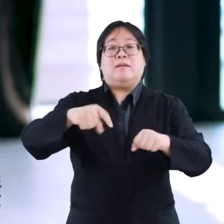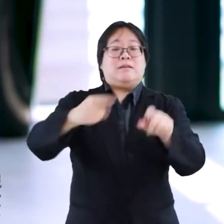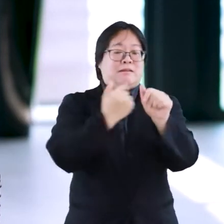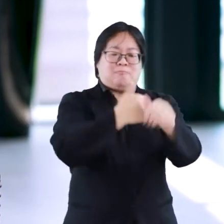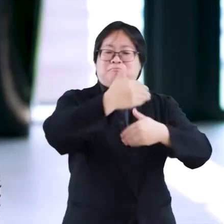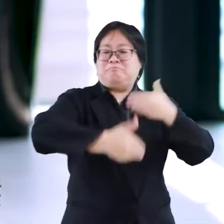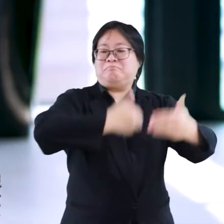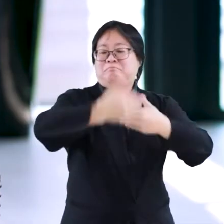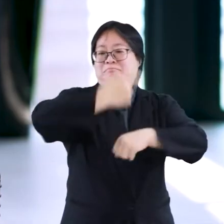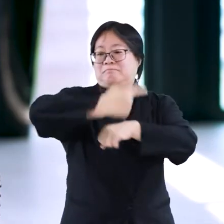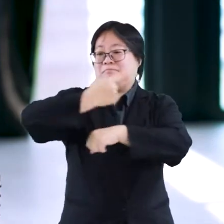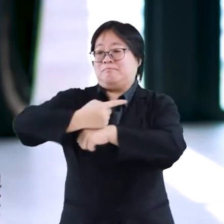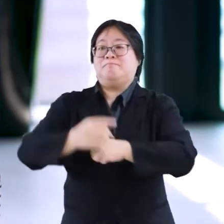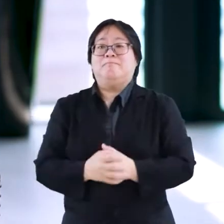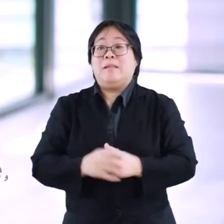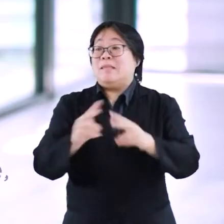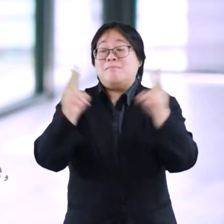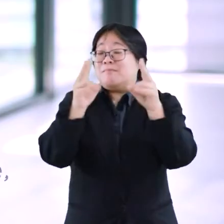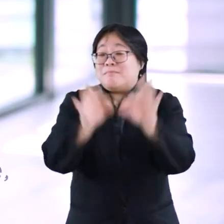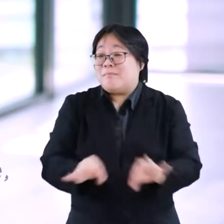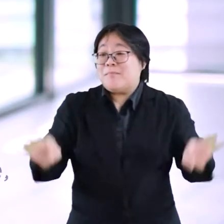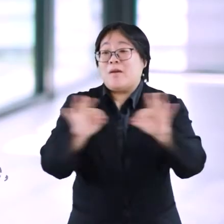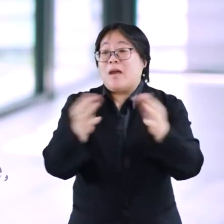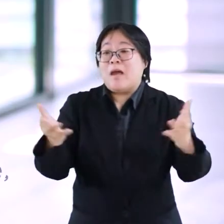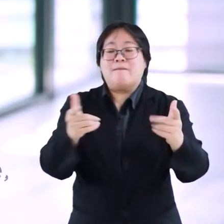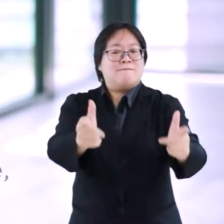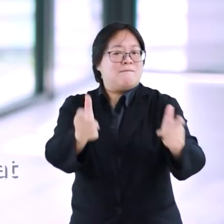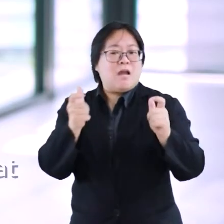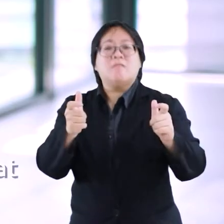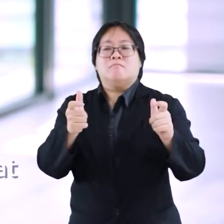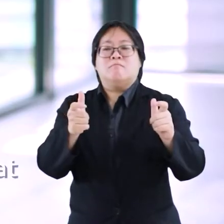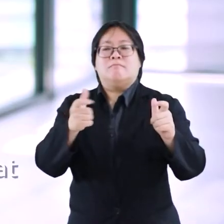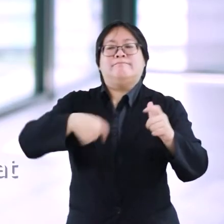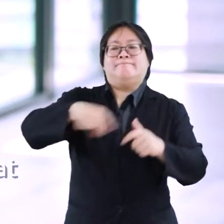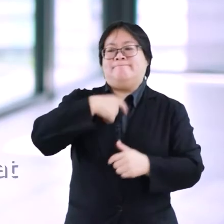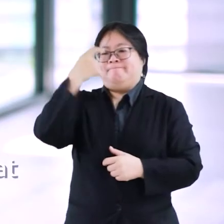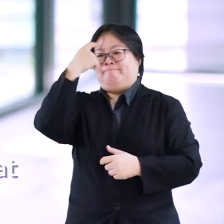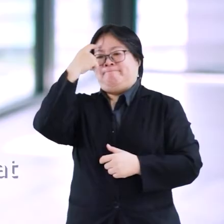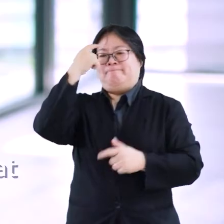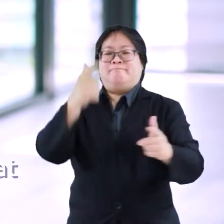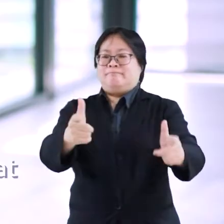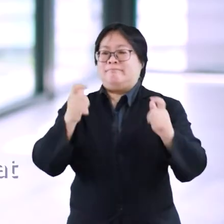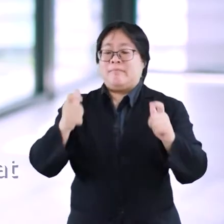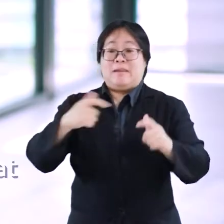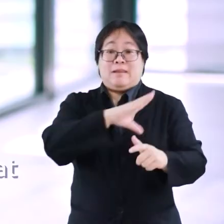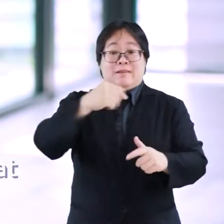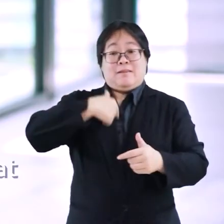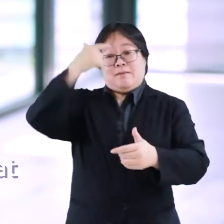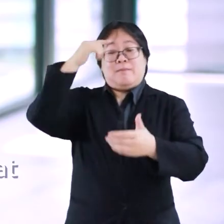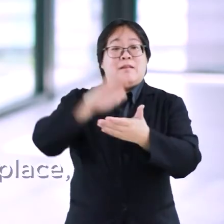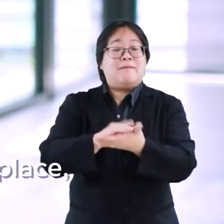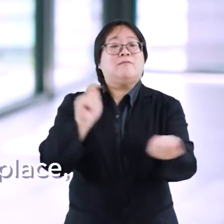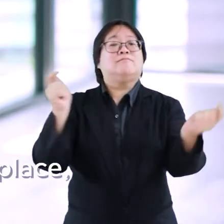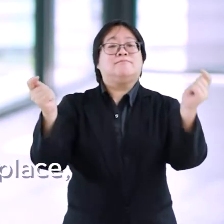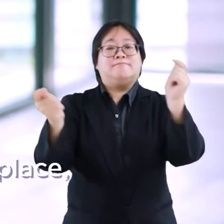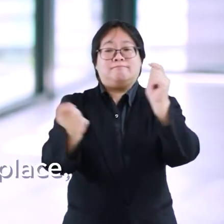they demand are evolving day by day. But the important thing here is to be agile, to have speed in our veins. And I believe that